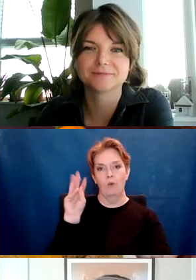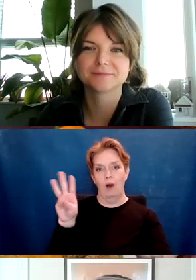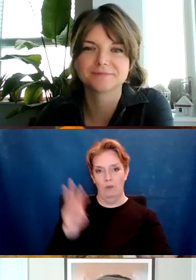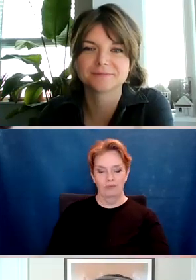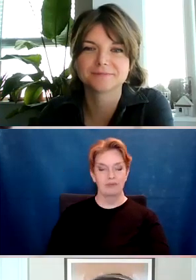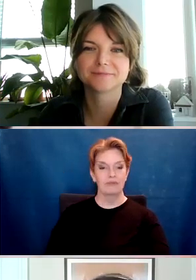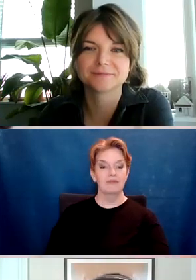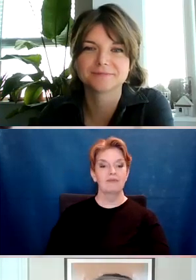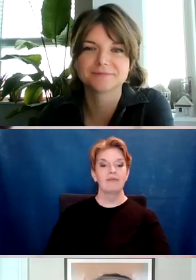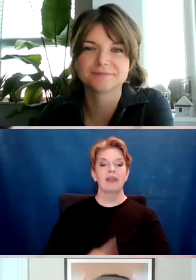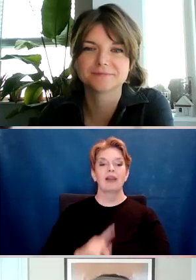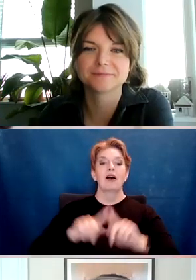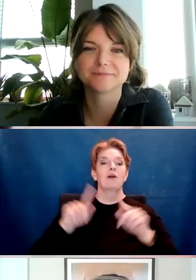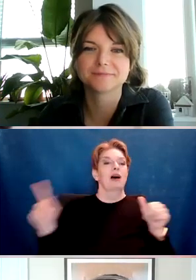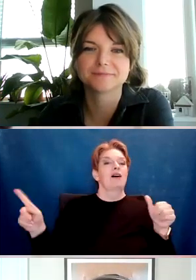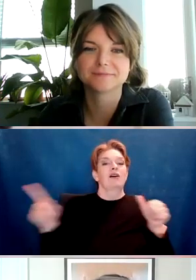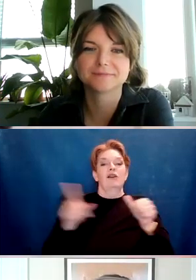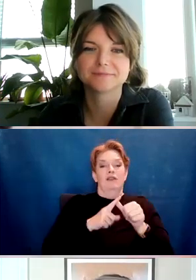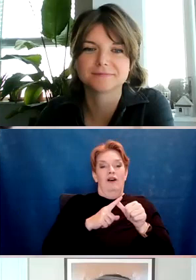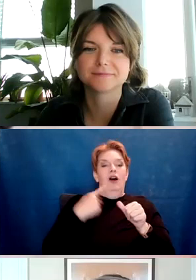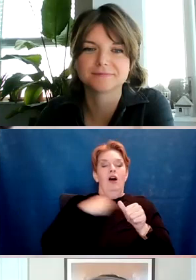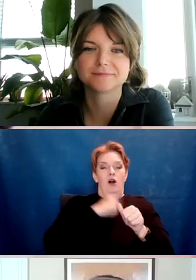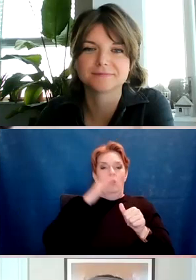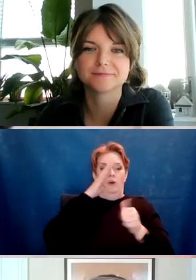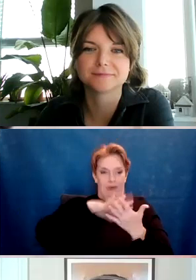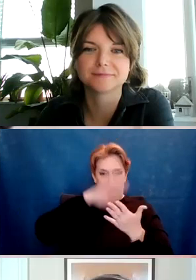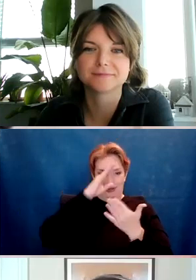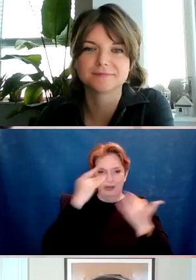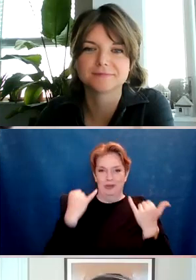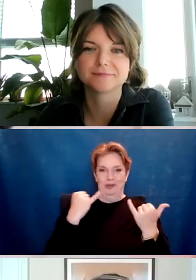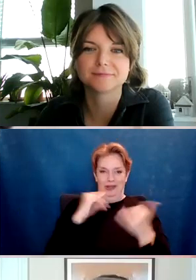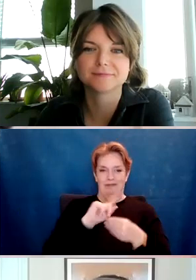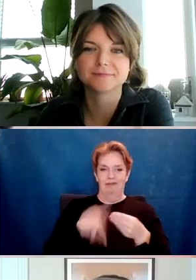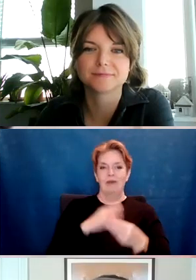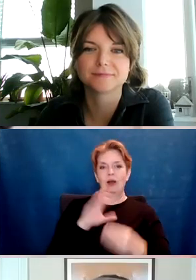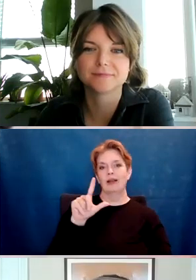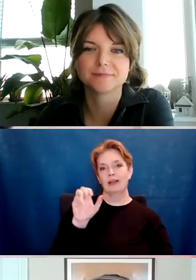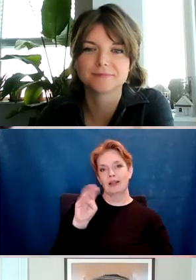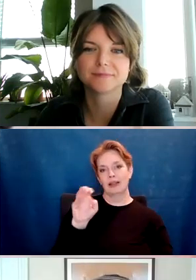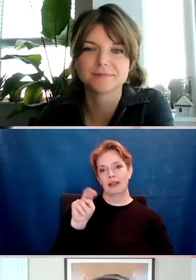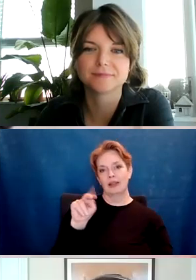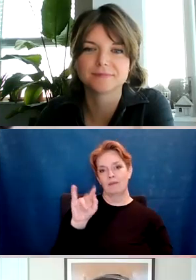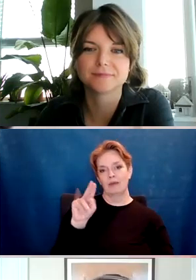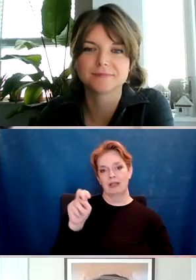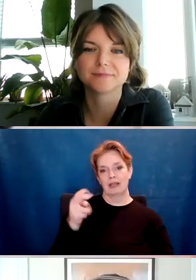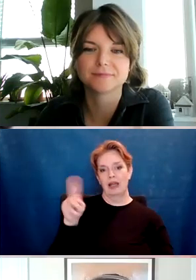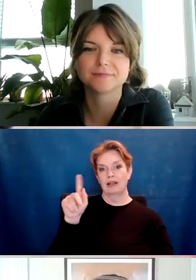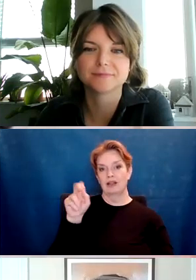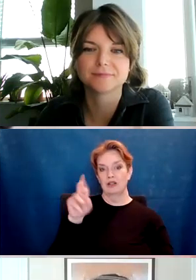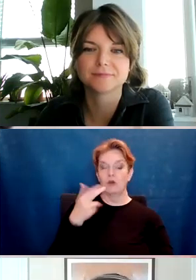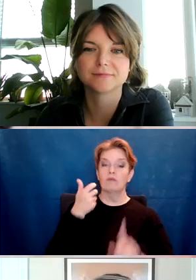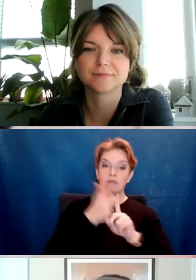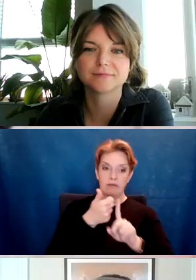with an introduction to Clementine Hunter. This self-taught artist who inspired an opera and whose work is now getting